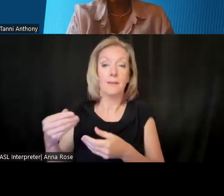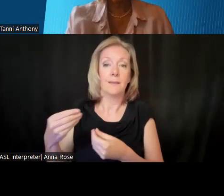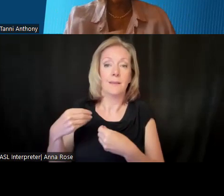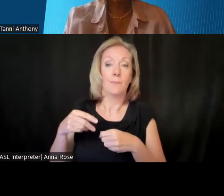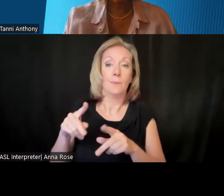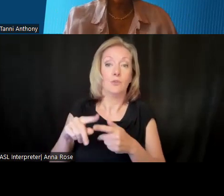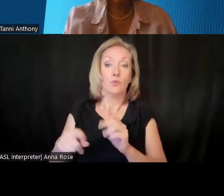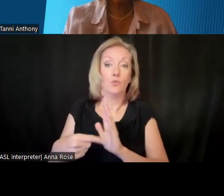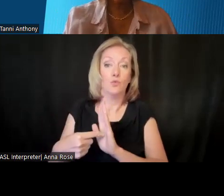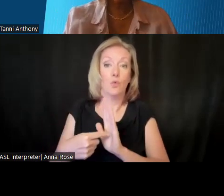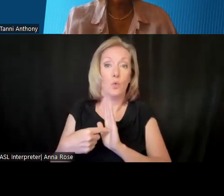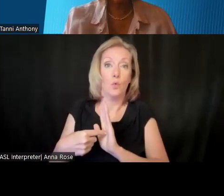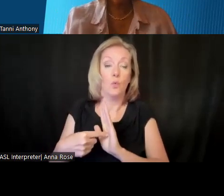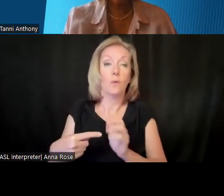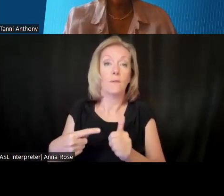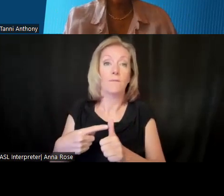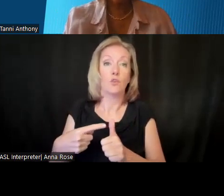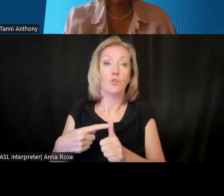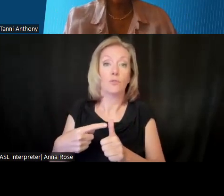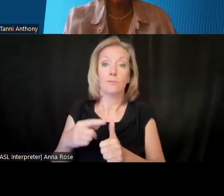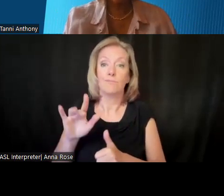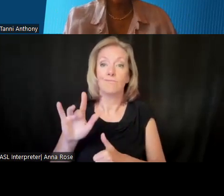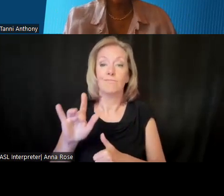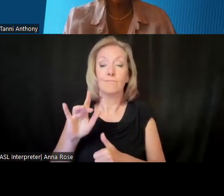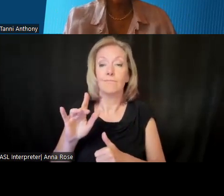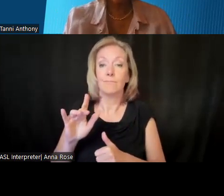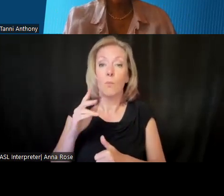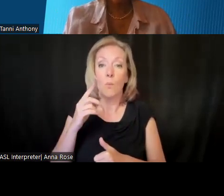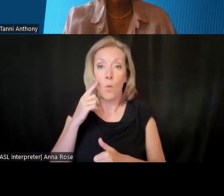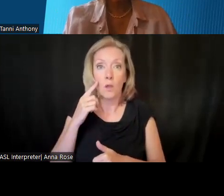it. But let me just put it on and